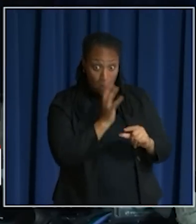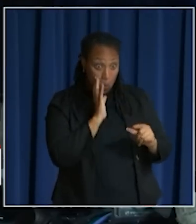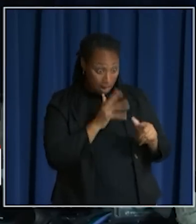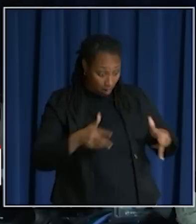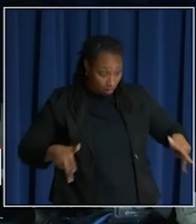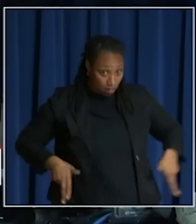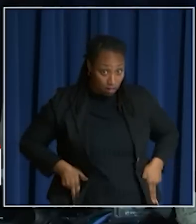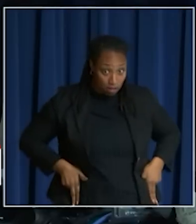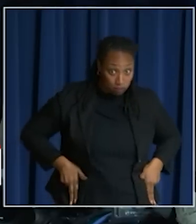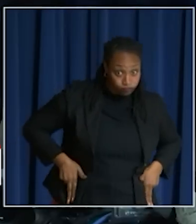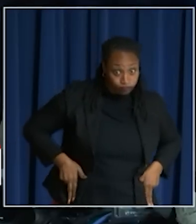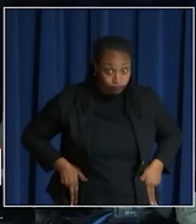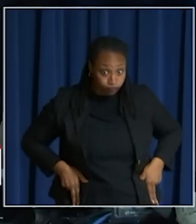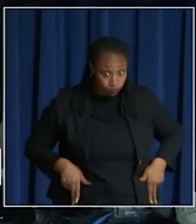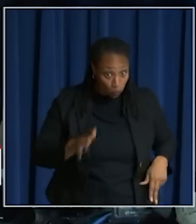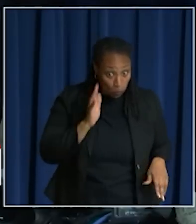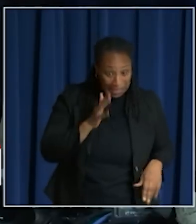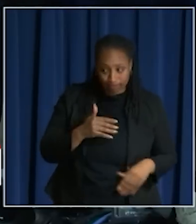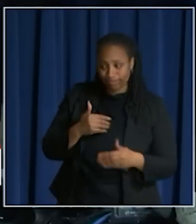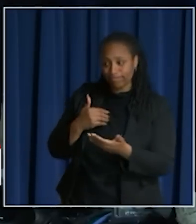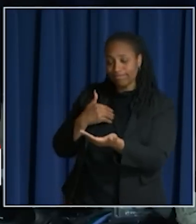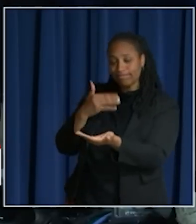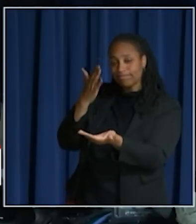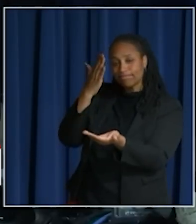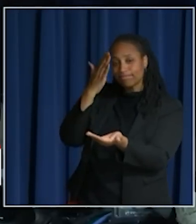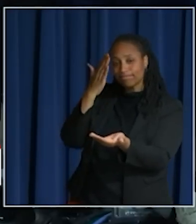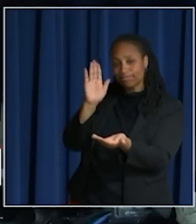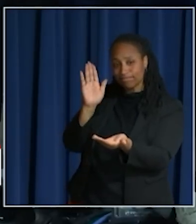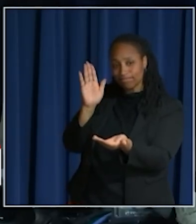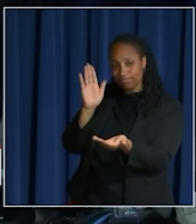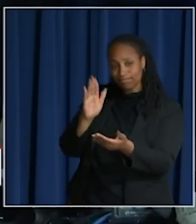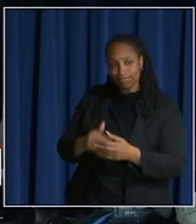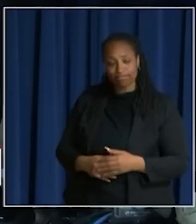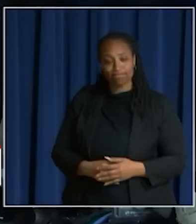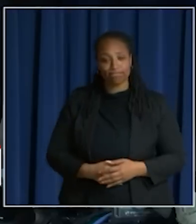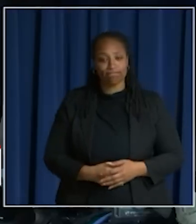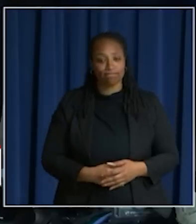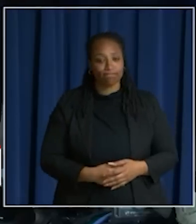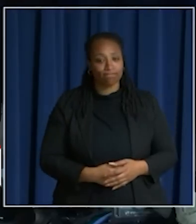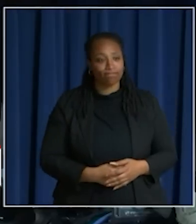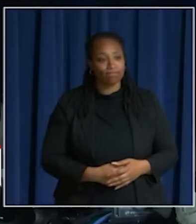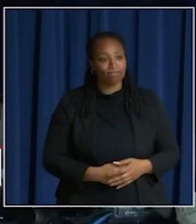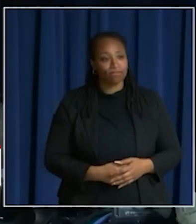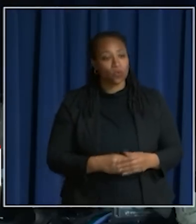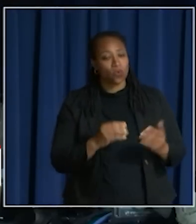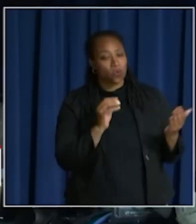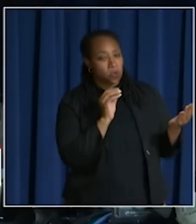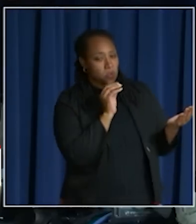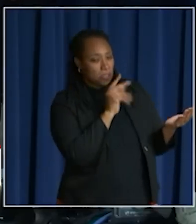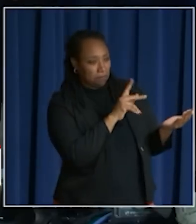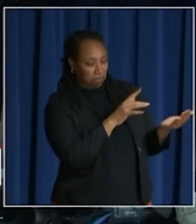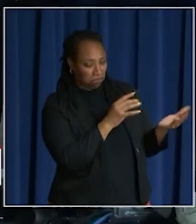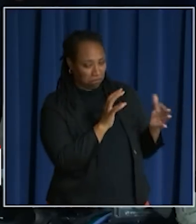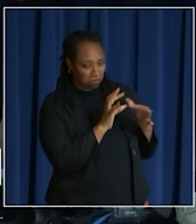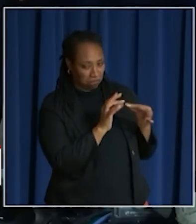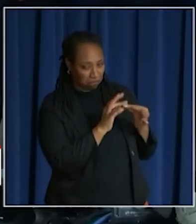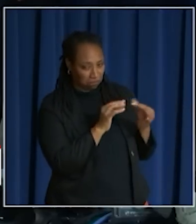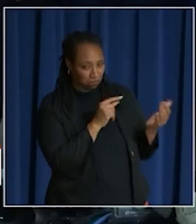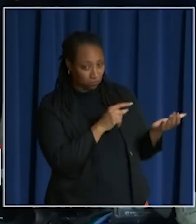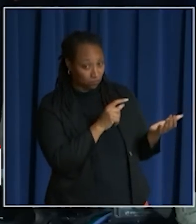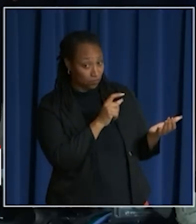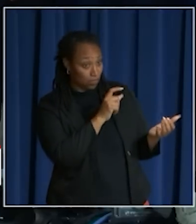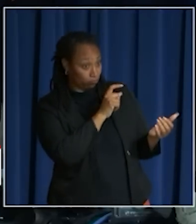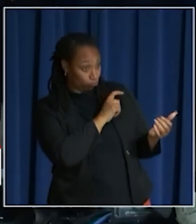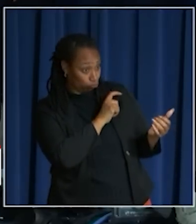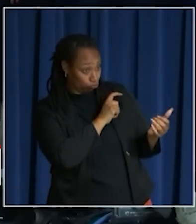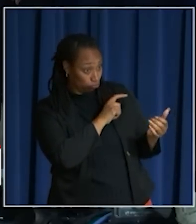General directs the Chief of Police to redirect sources to do something that you and the chief disagree with? For instance, redirect resources